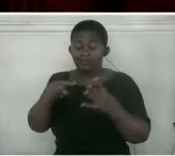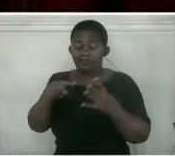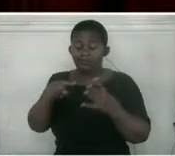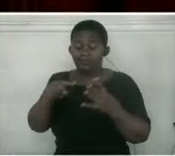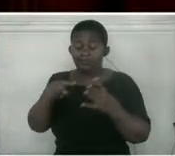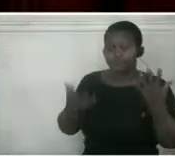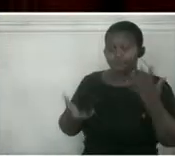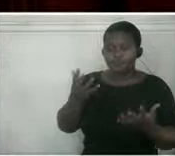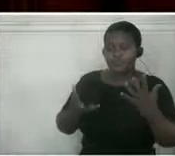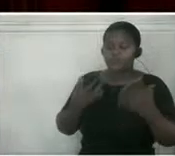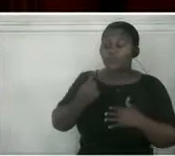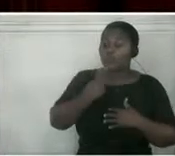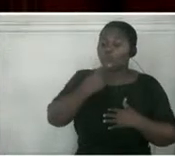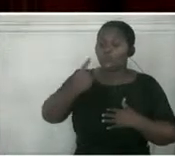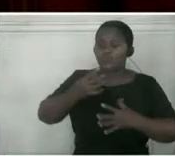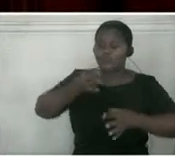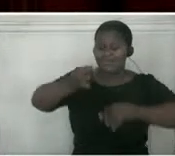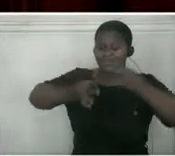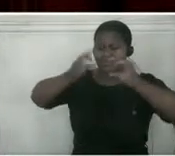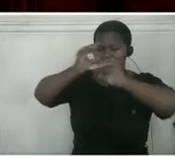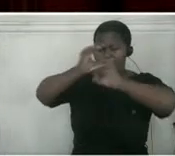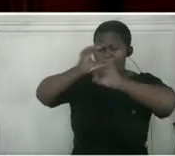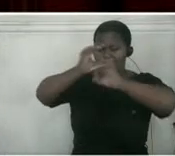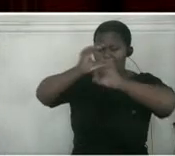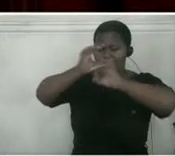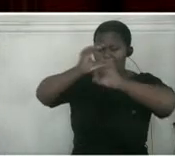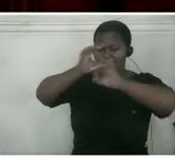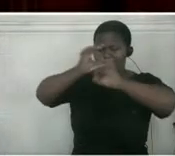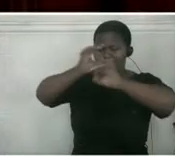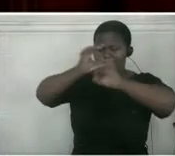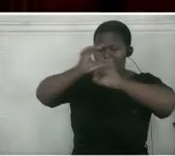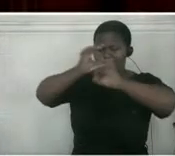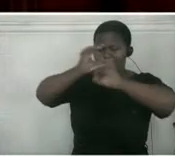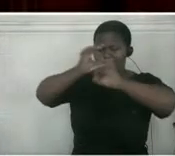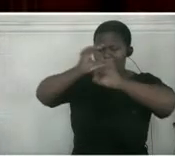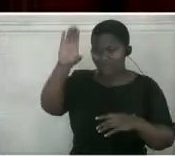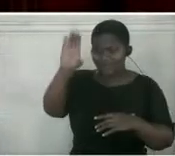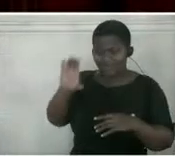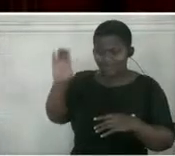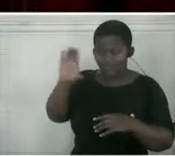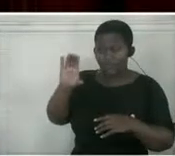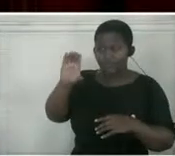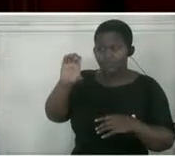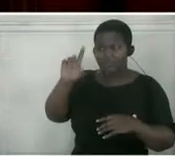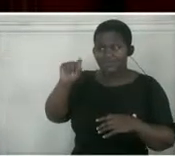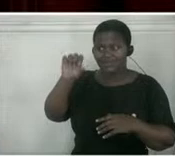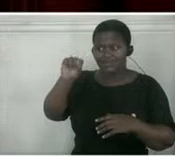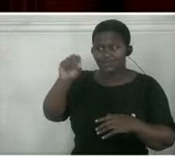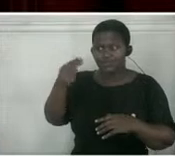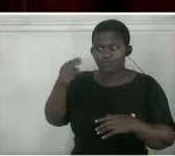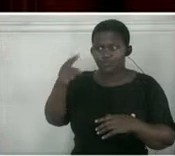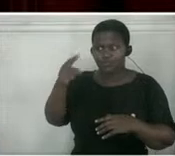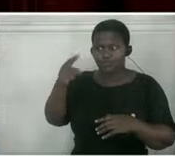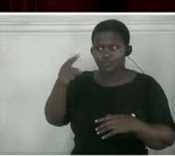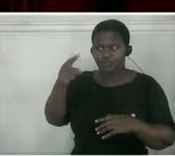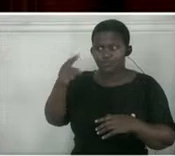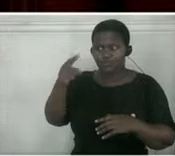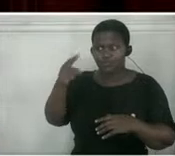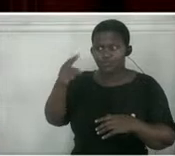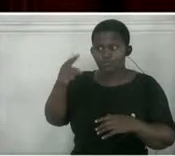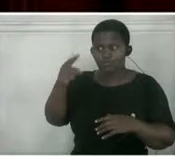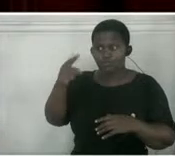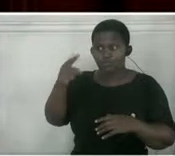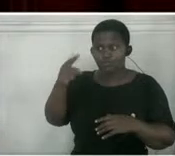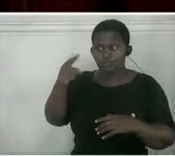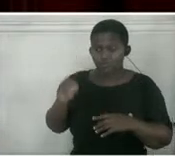maybe to put it clear, King Chwayo with Umhlatuze Richards Bay as an anchor